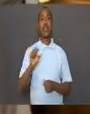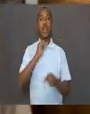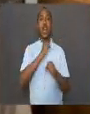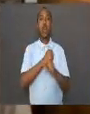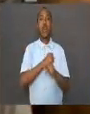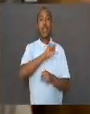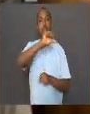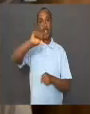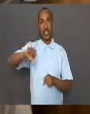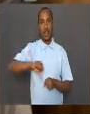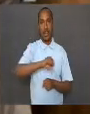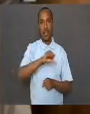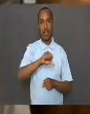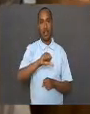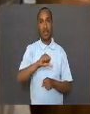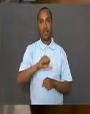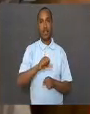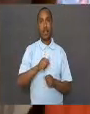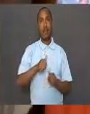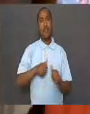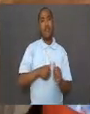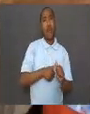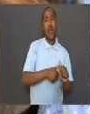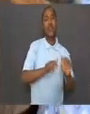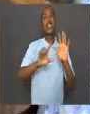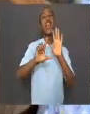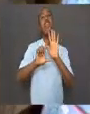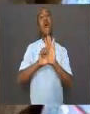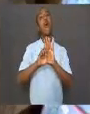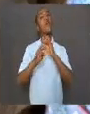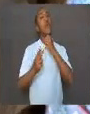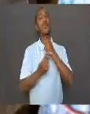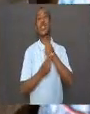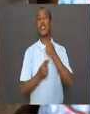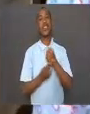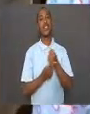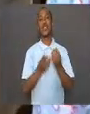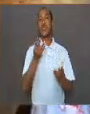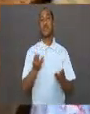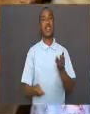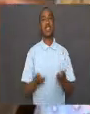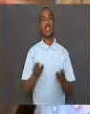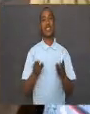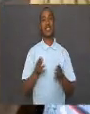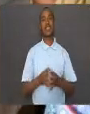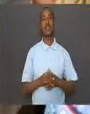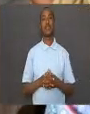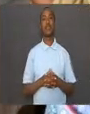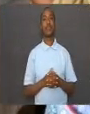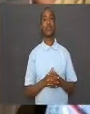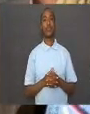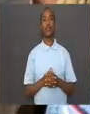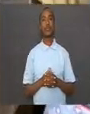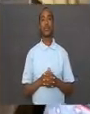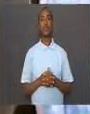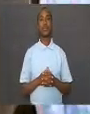Therefore, cooking injera follows the law of conservation of